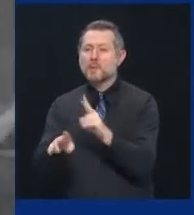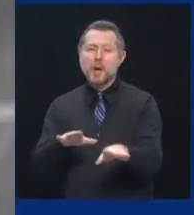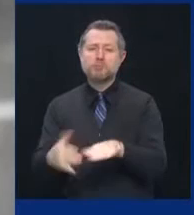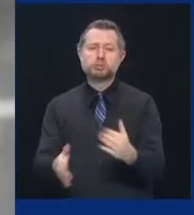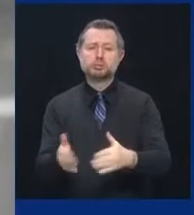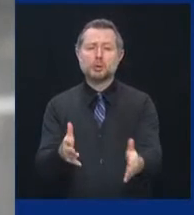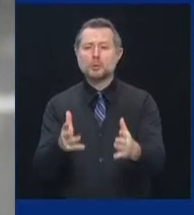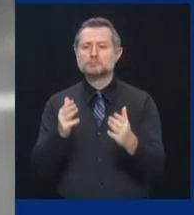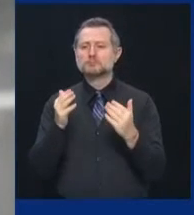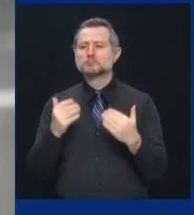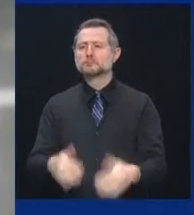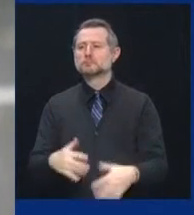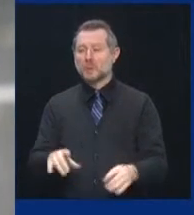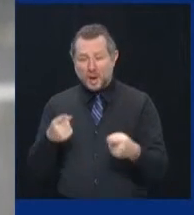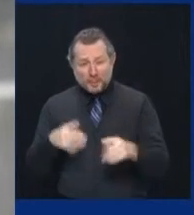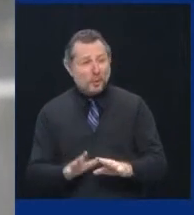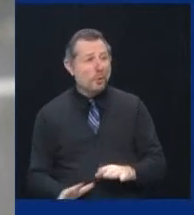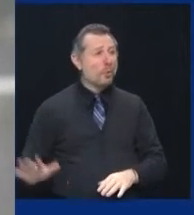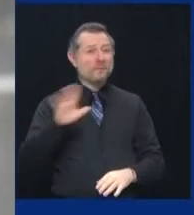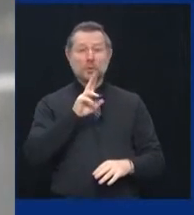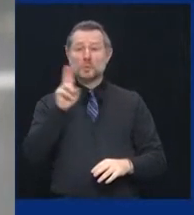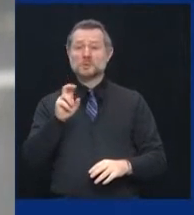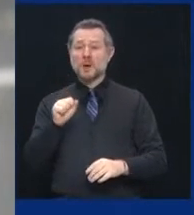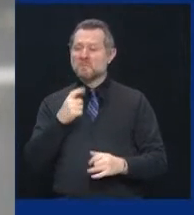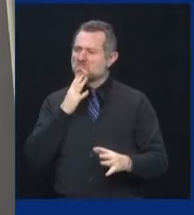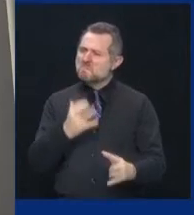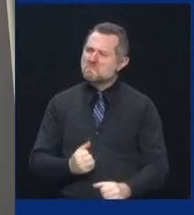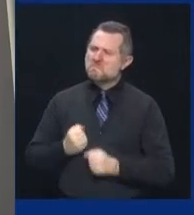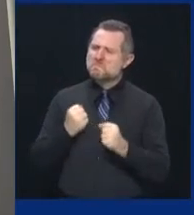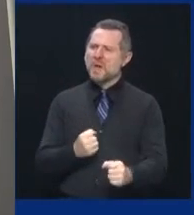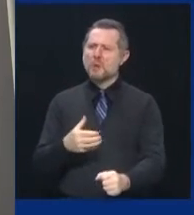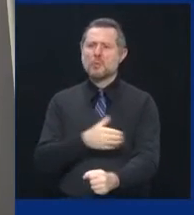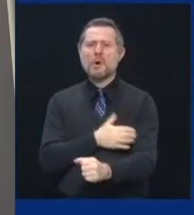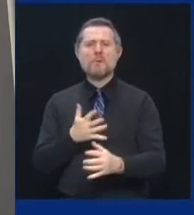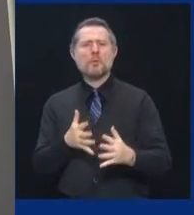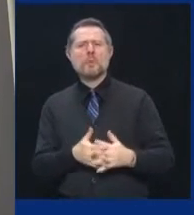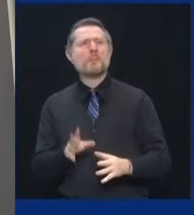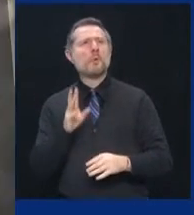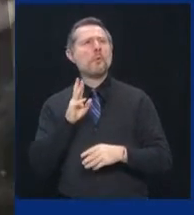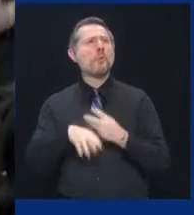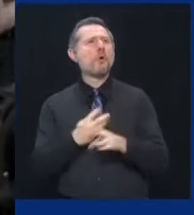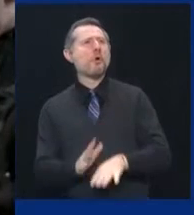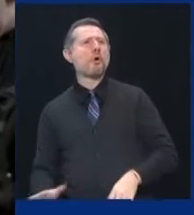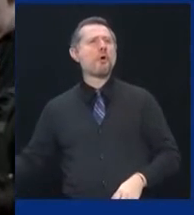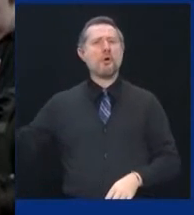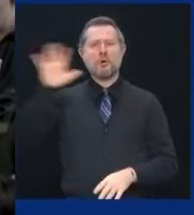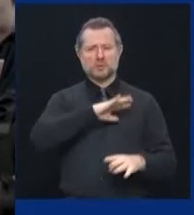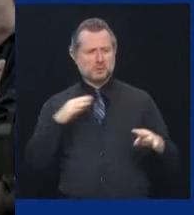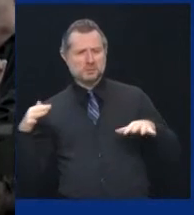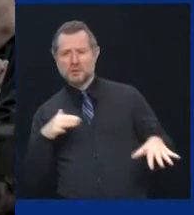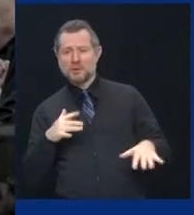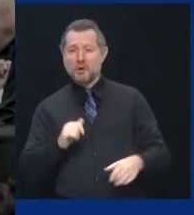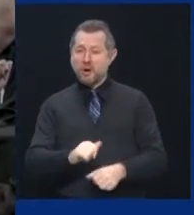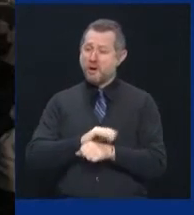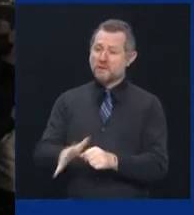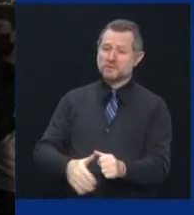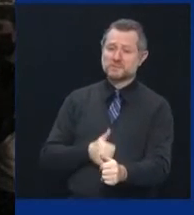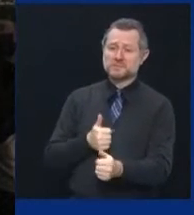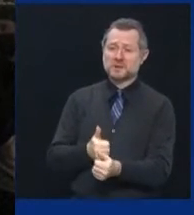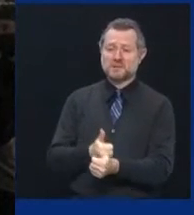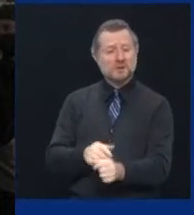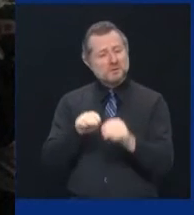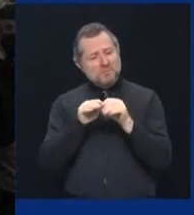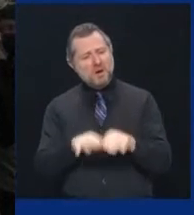it was not only the virus itself that showed our vulnerabilities. It's that COVID created low tide in